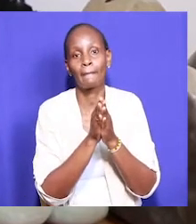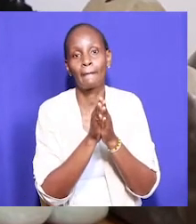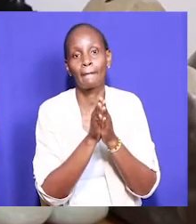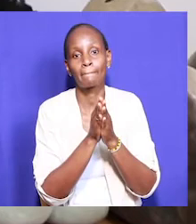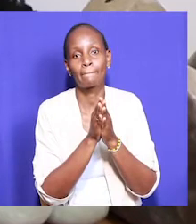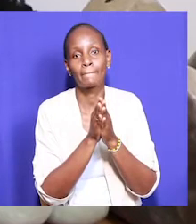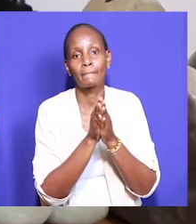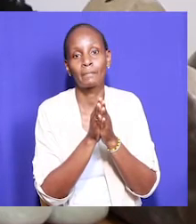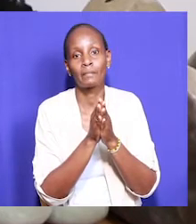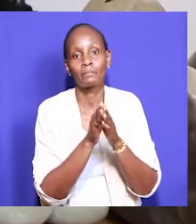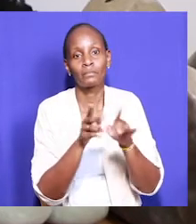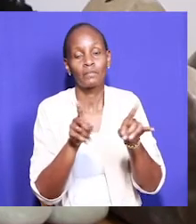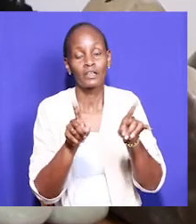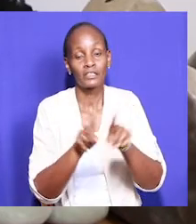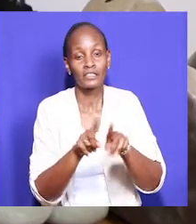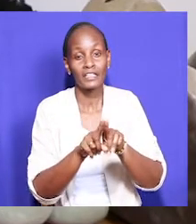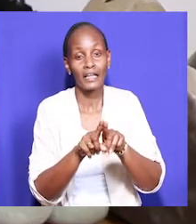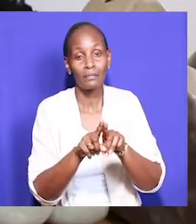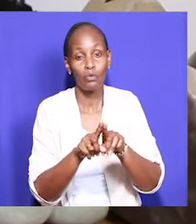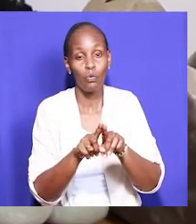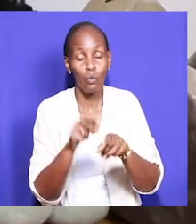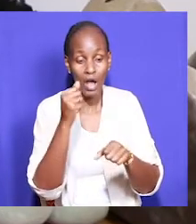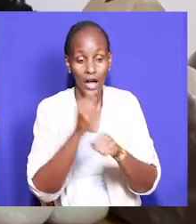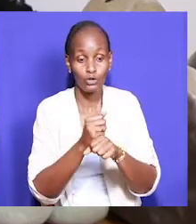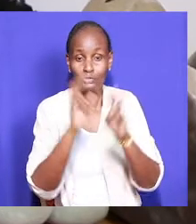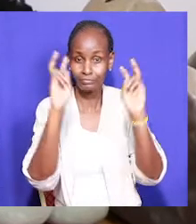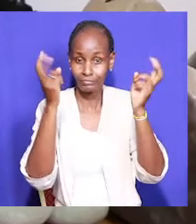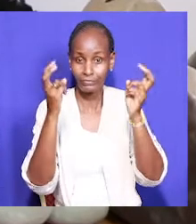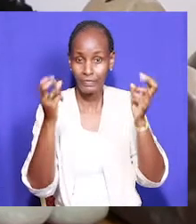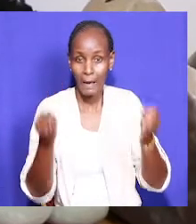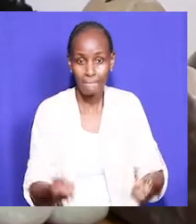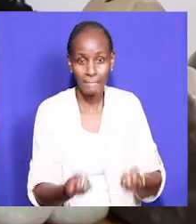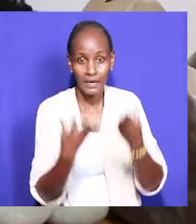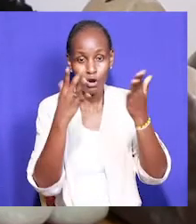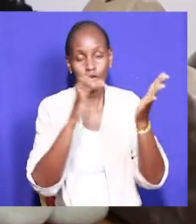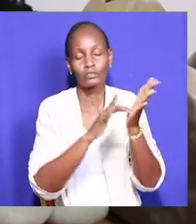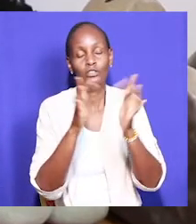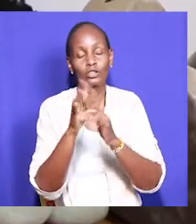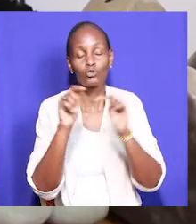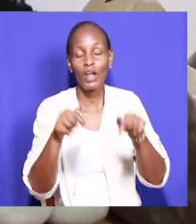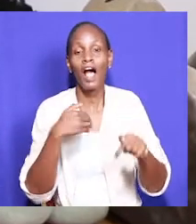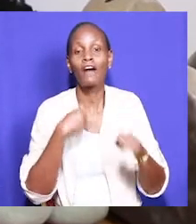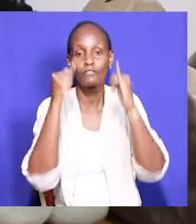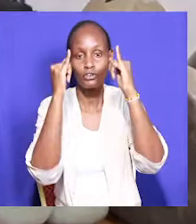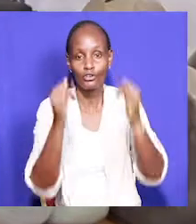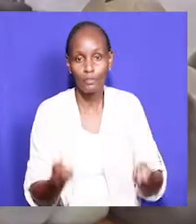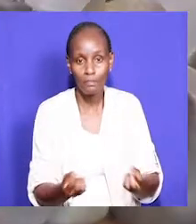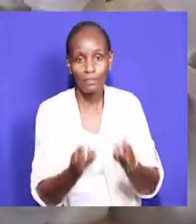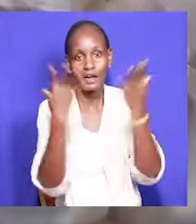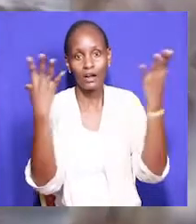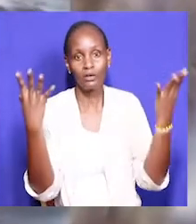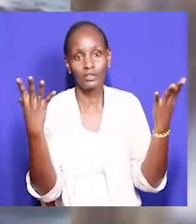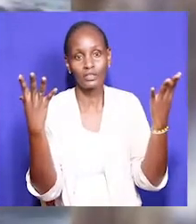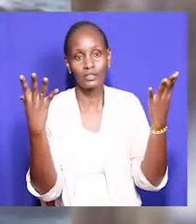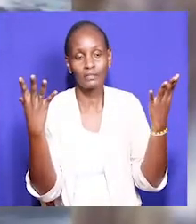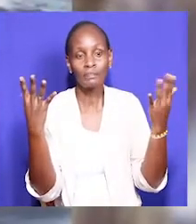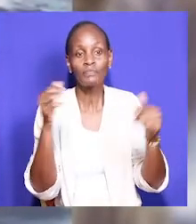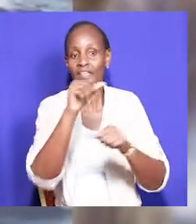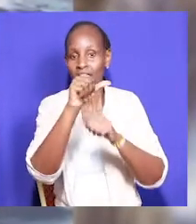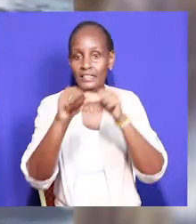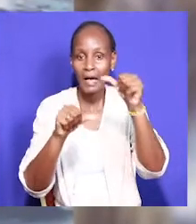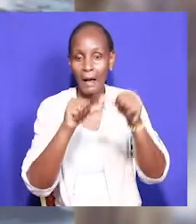since we are doing the series of the miracle of Jesus, today we have a new miracle. And this miracle is about